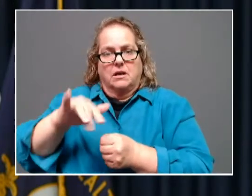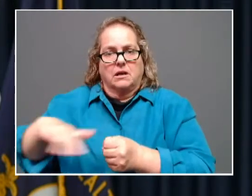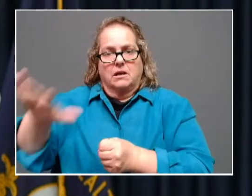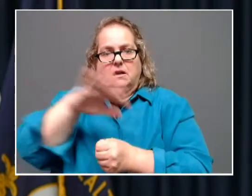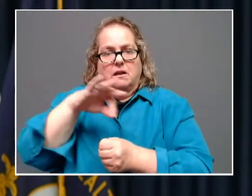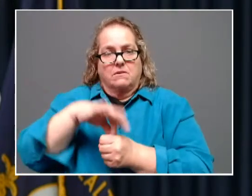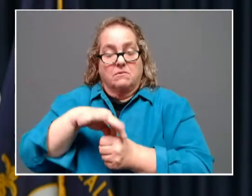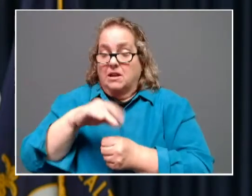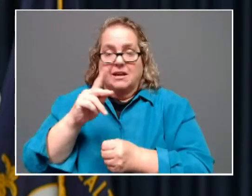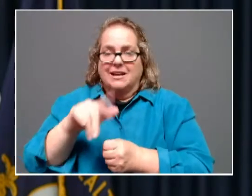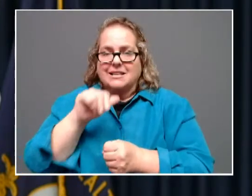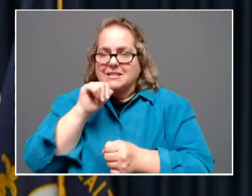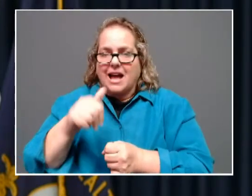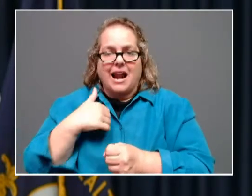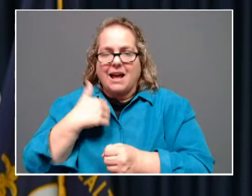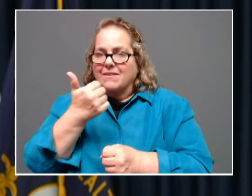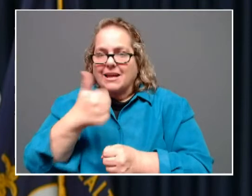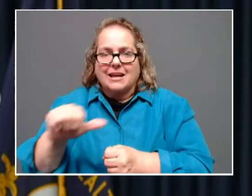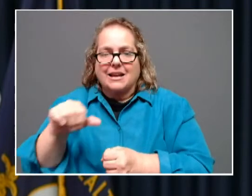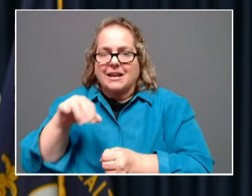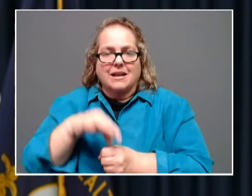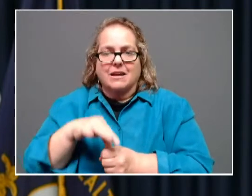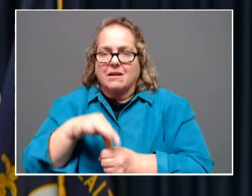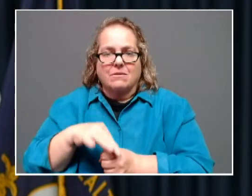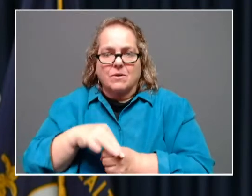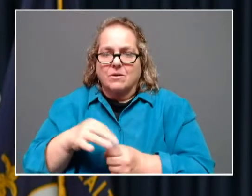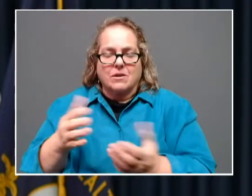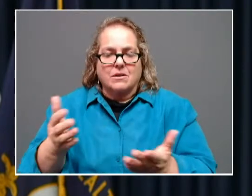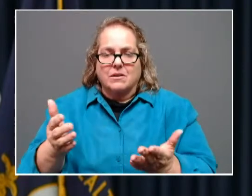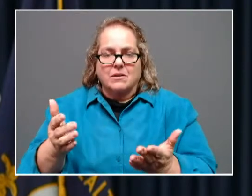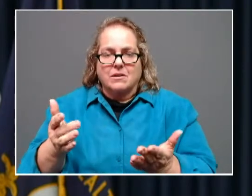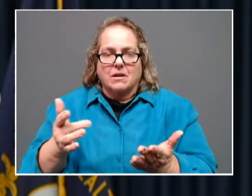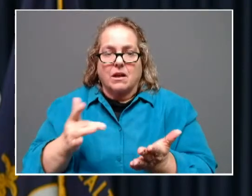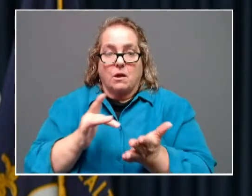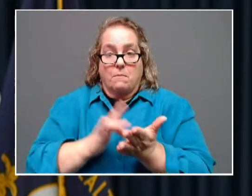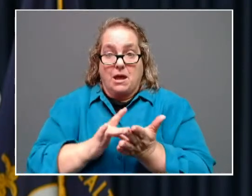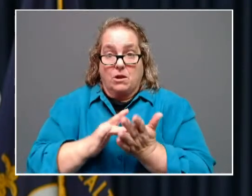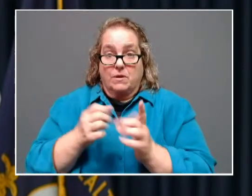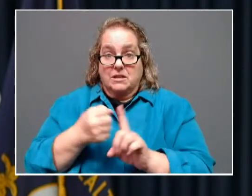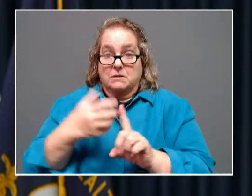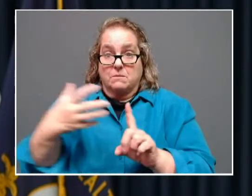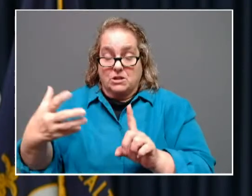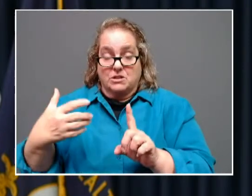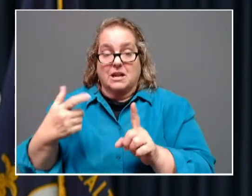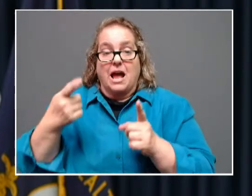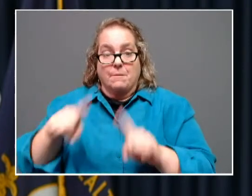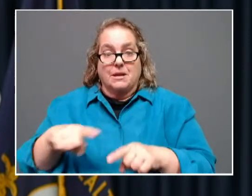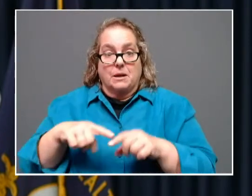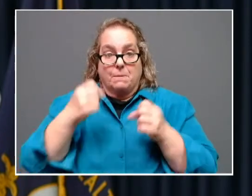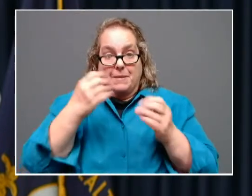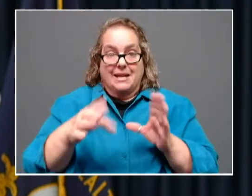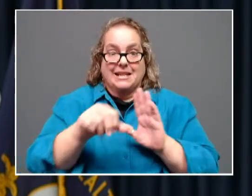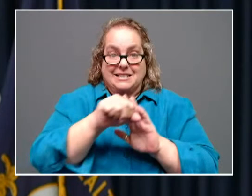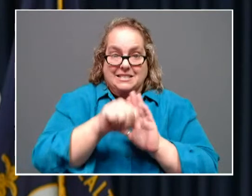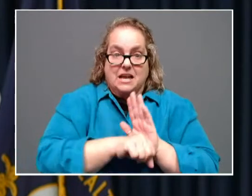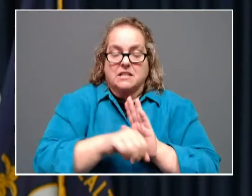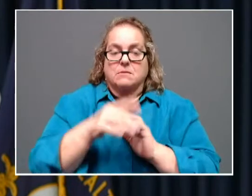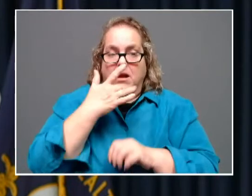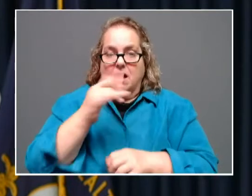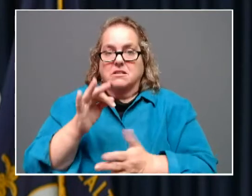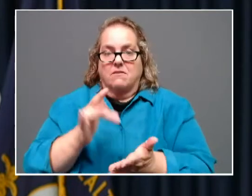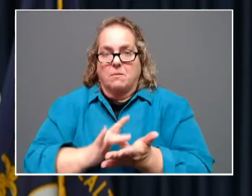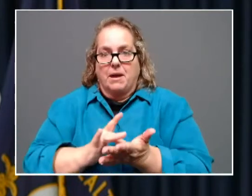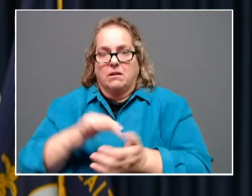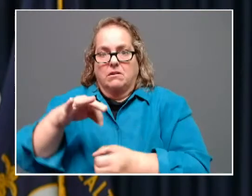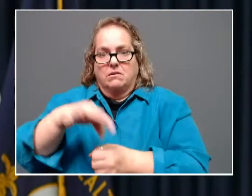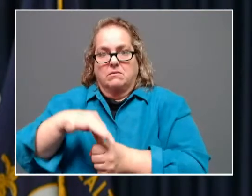that have been set up because of ballot initiatives, Medicaid expansion is one. It's occurred in a number of states because of that. We looked at